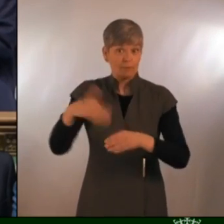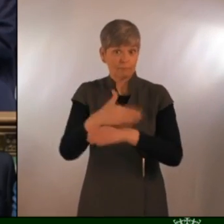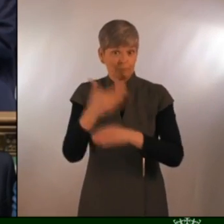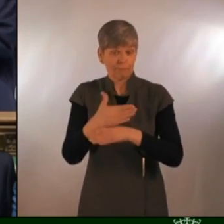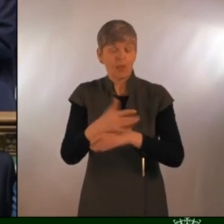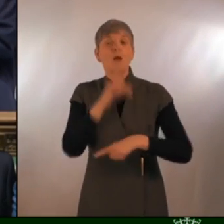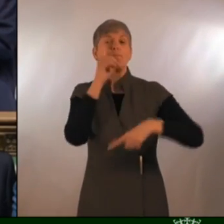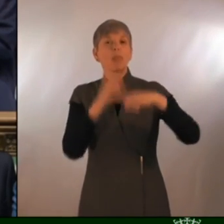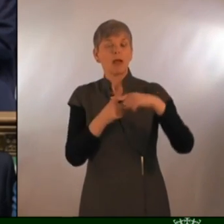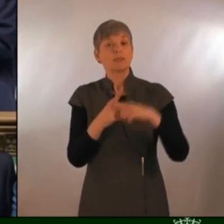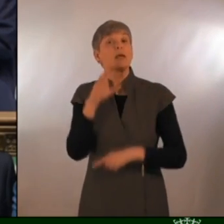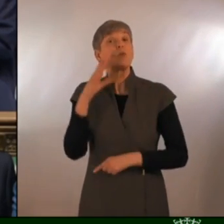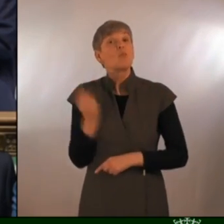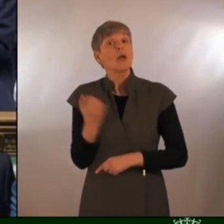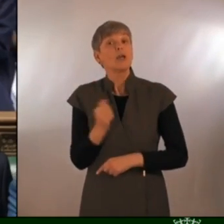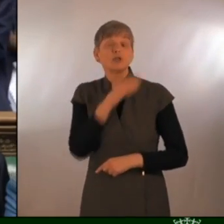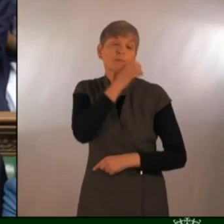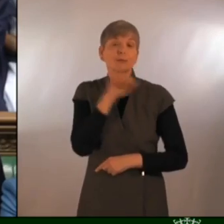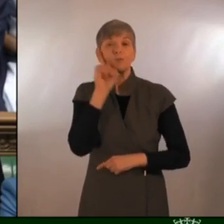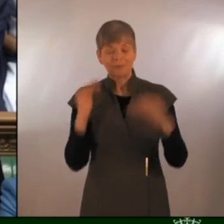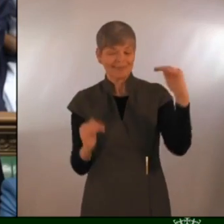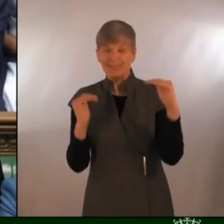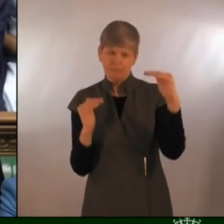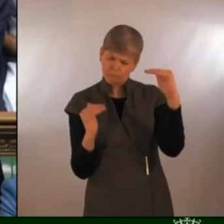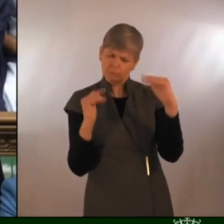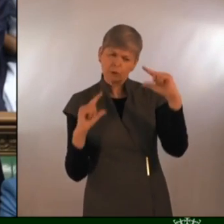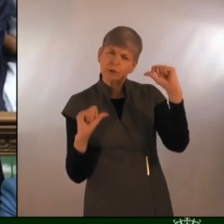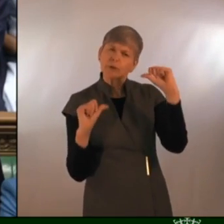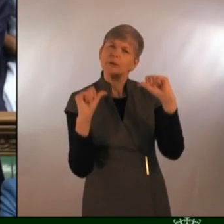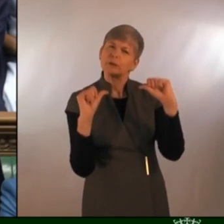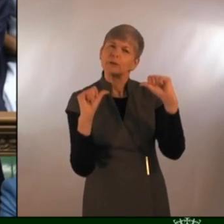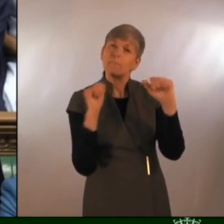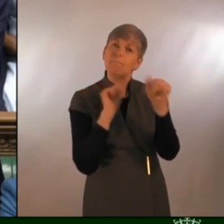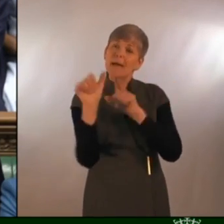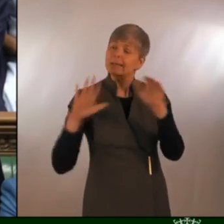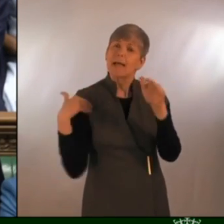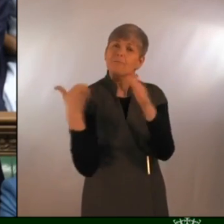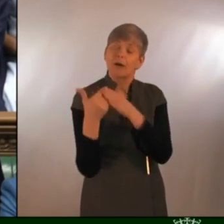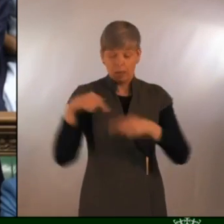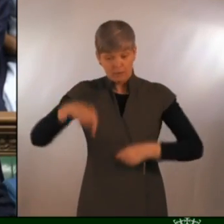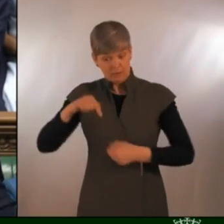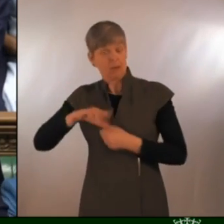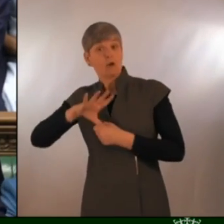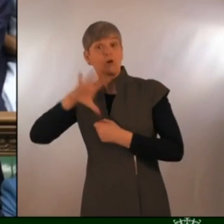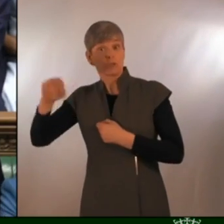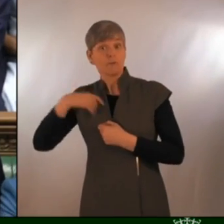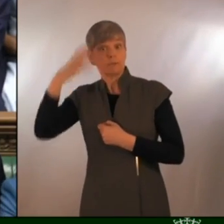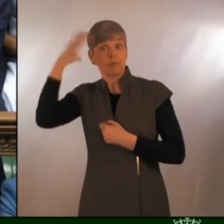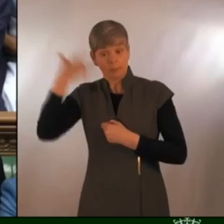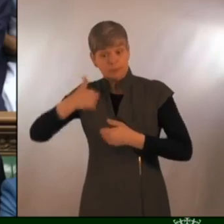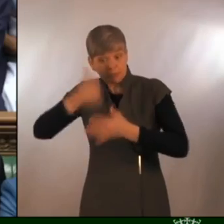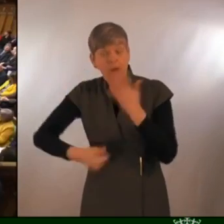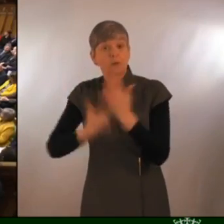And it was this Conservative government that made sure that companies had to report on the gender pay gap, Mr.